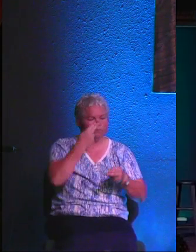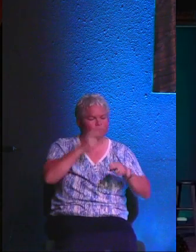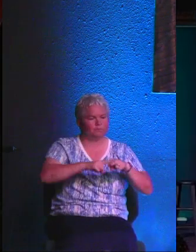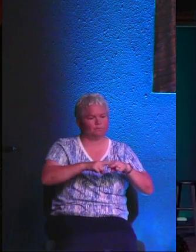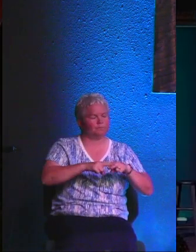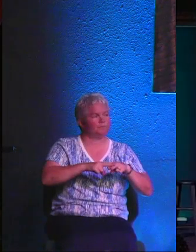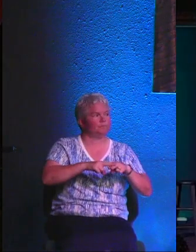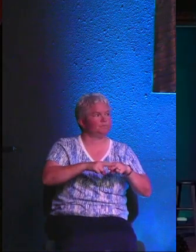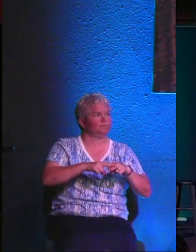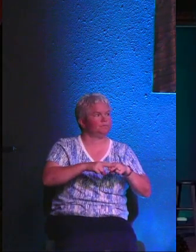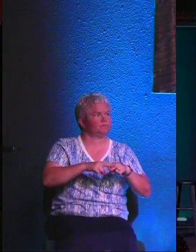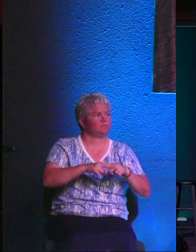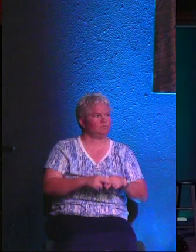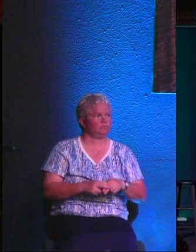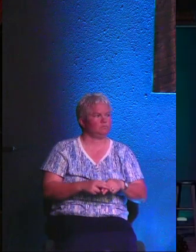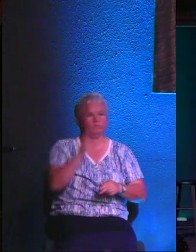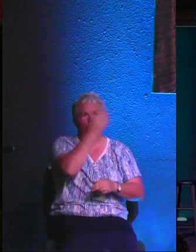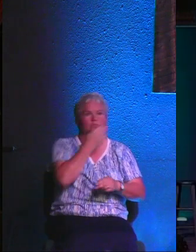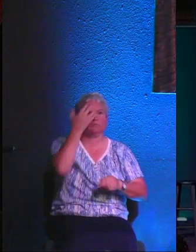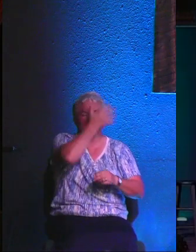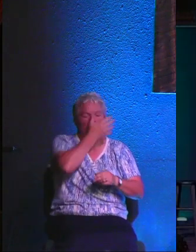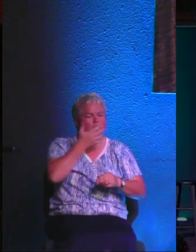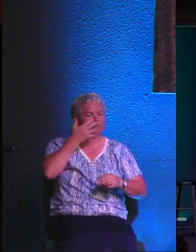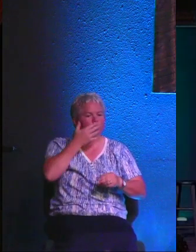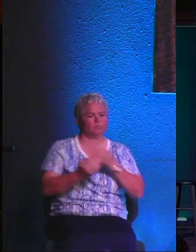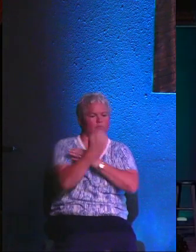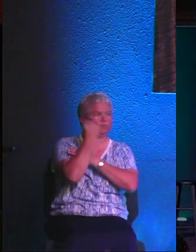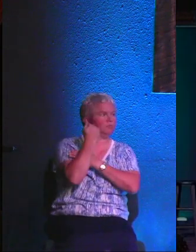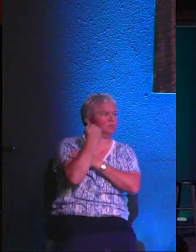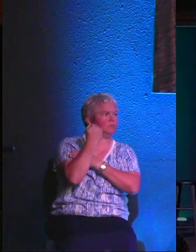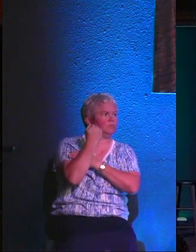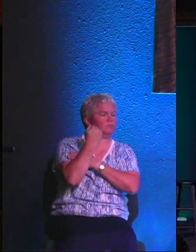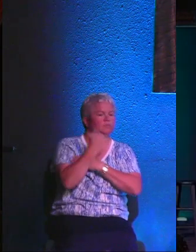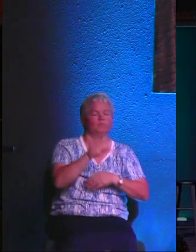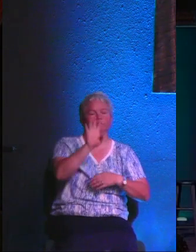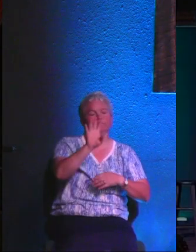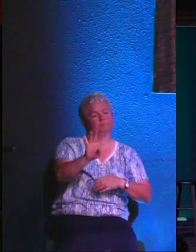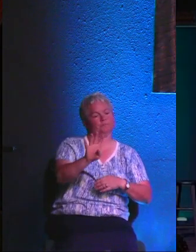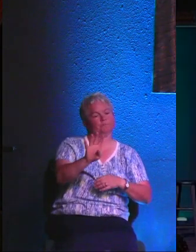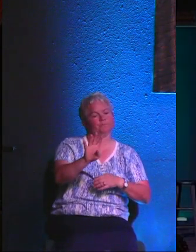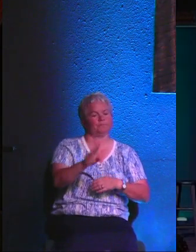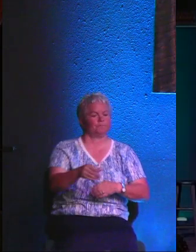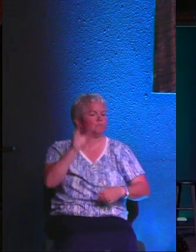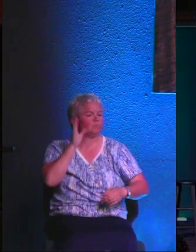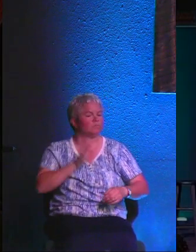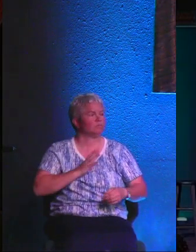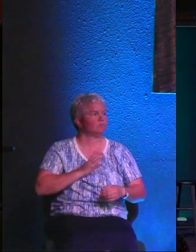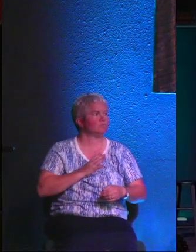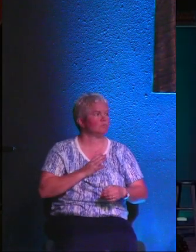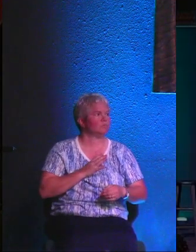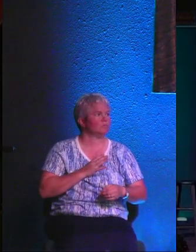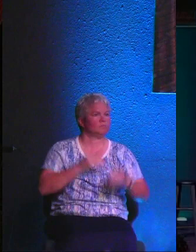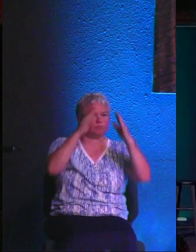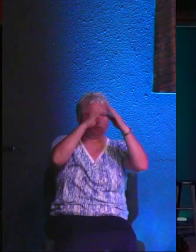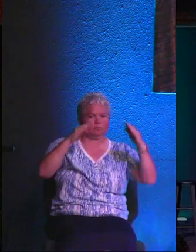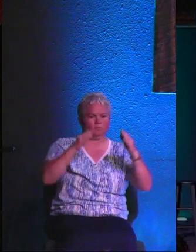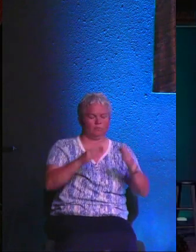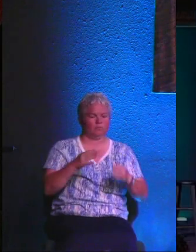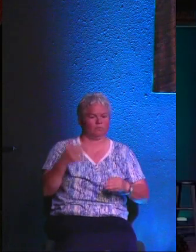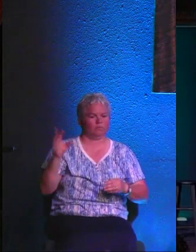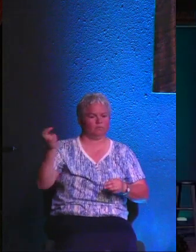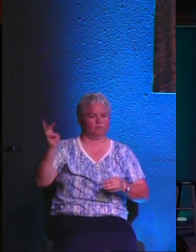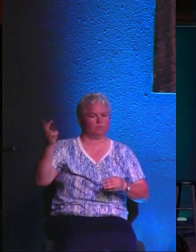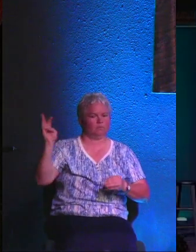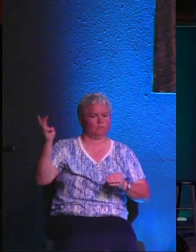drove here this morning and man, it was a beautiful morning. And you'll notice I only have four of my friends here. We are a house of